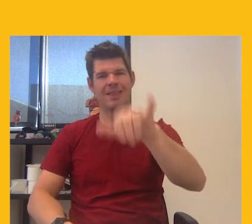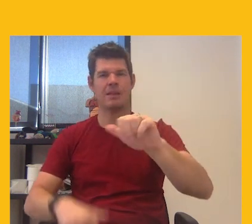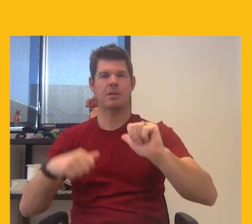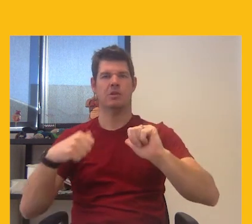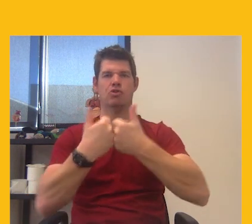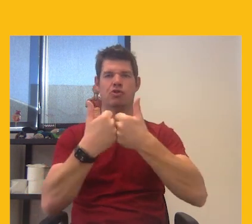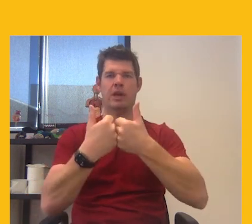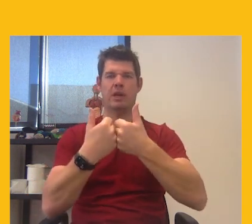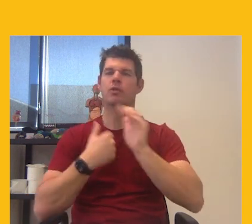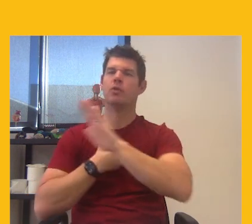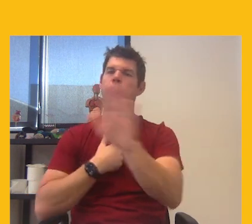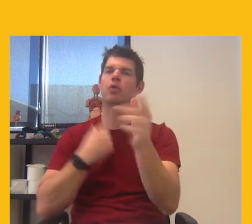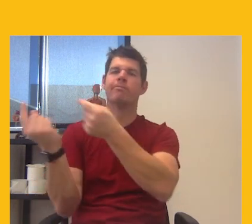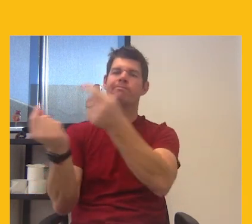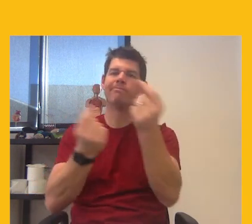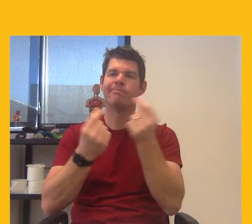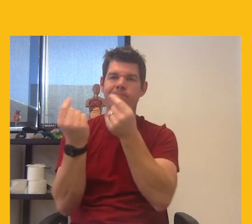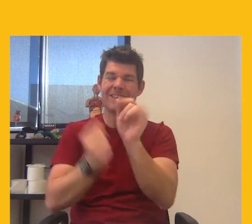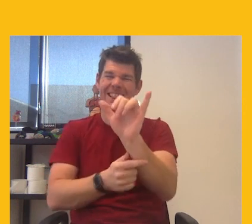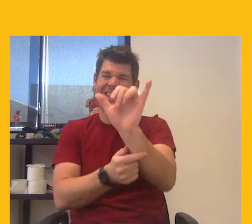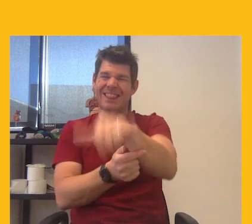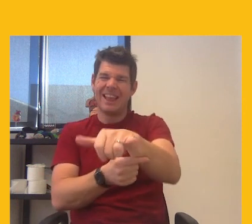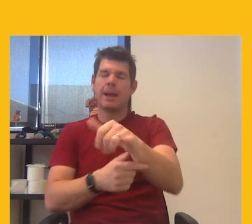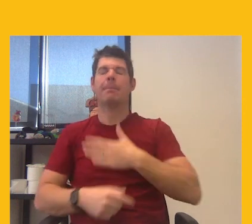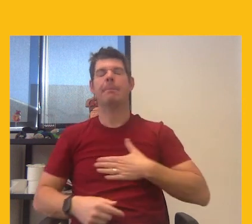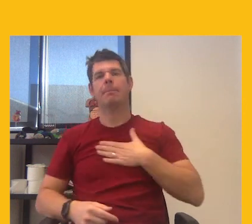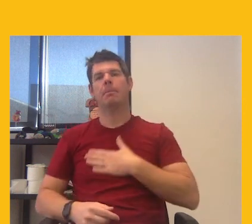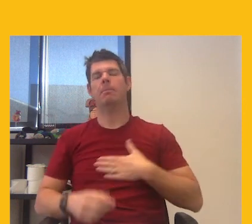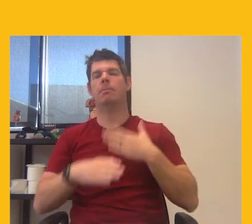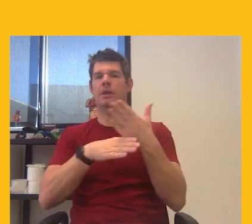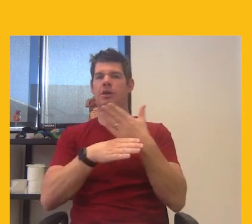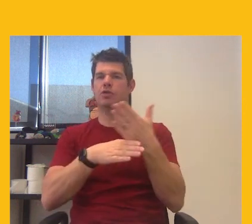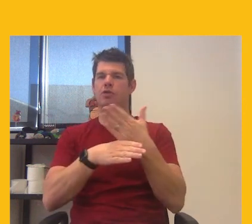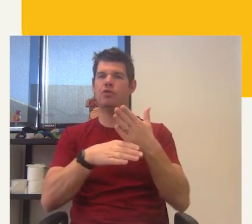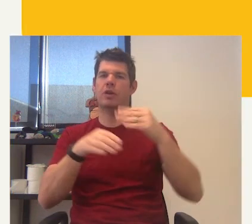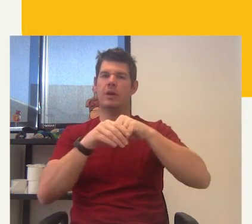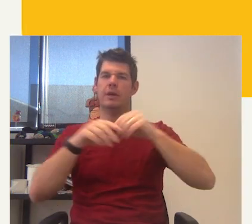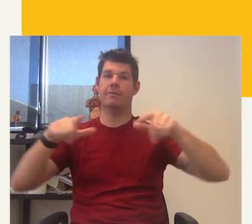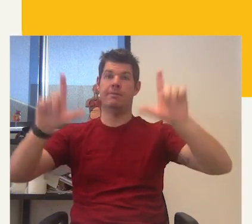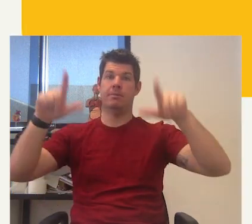we're hoping you'll share the code from with us in the Flipgrid for next week.